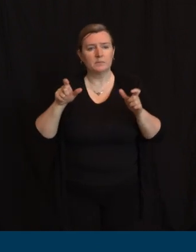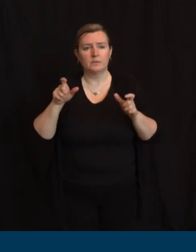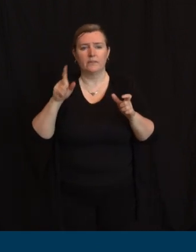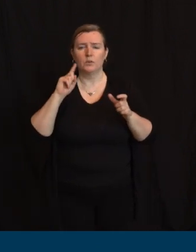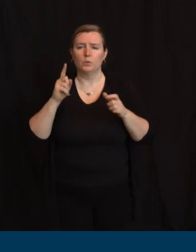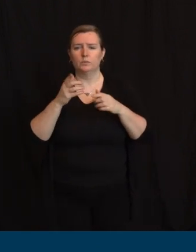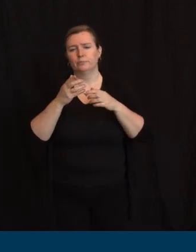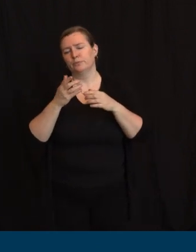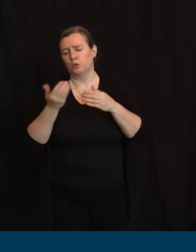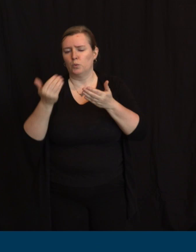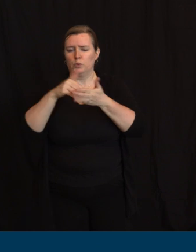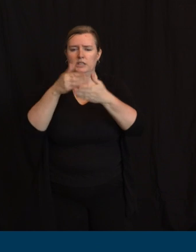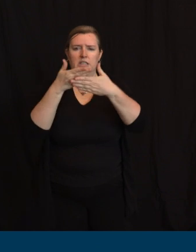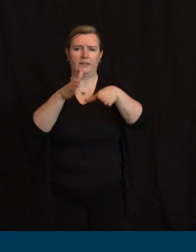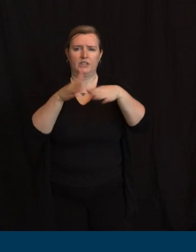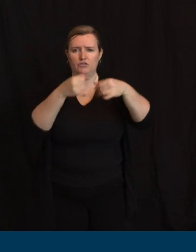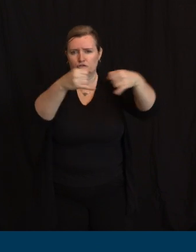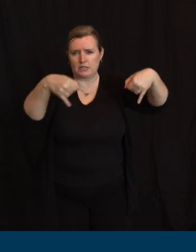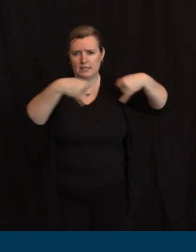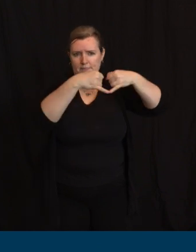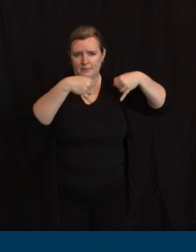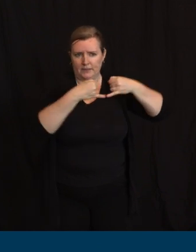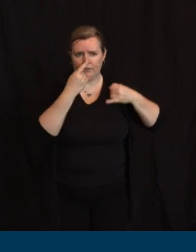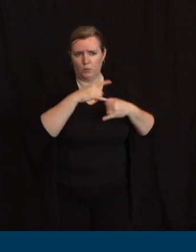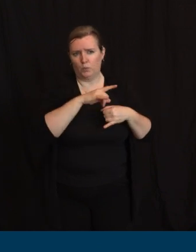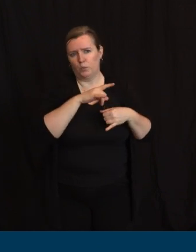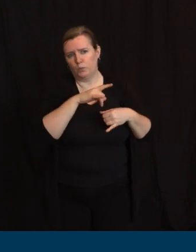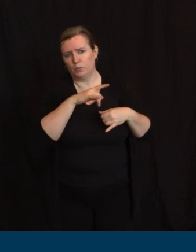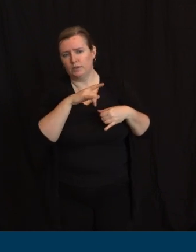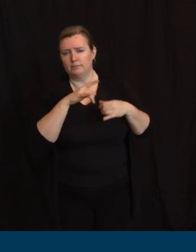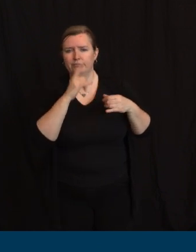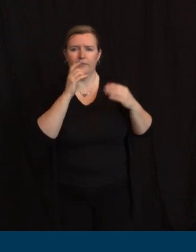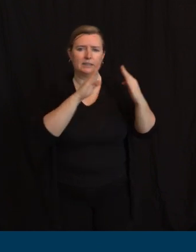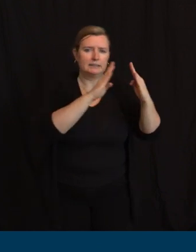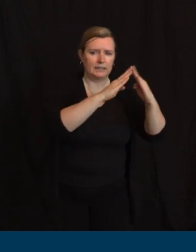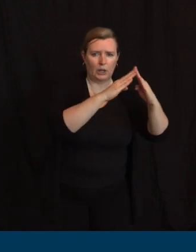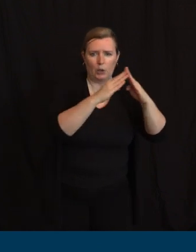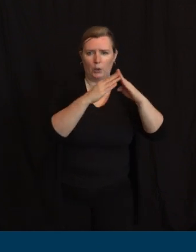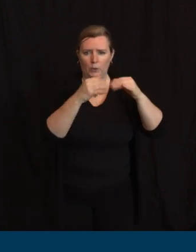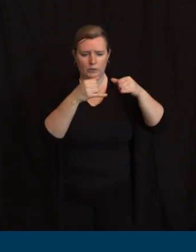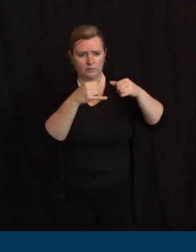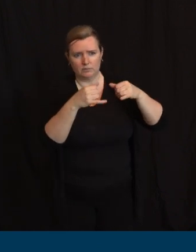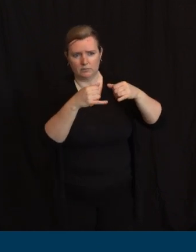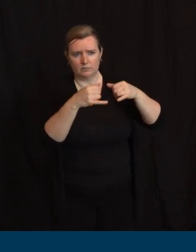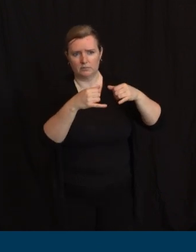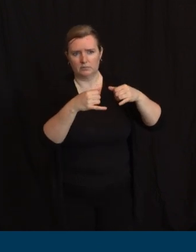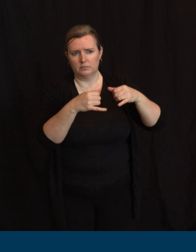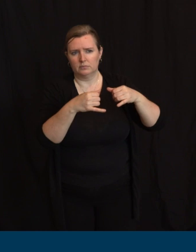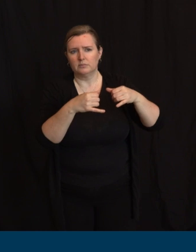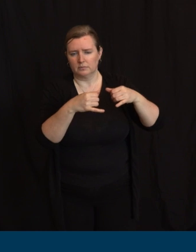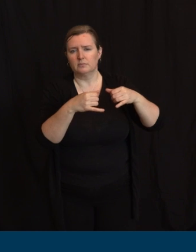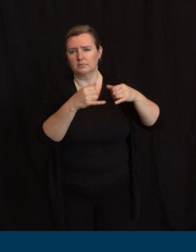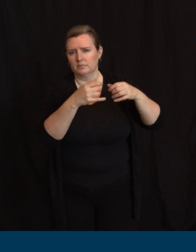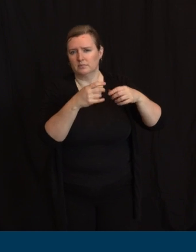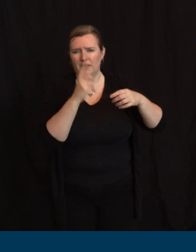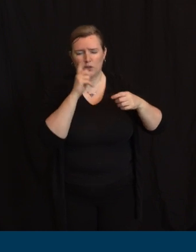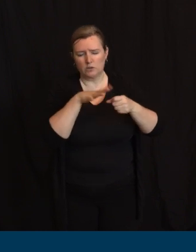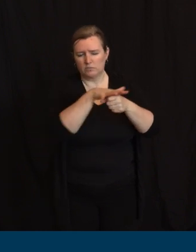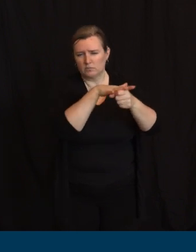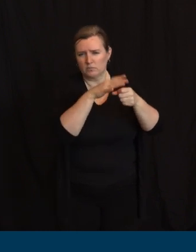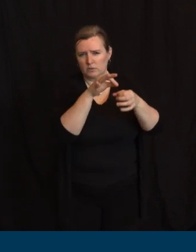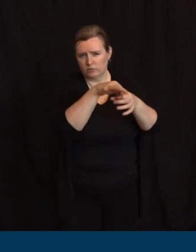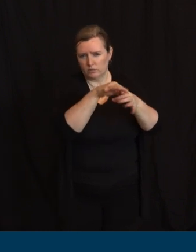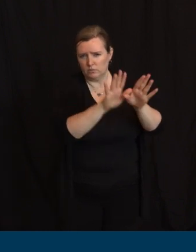November 15, and we will abide by that. I've got no more color on that other than that's the time frame, and